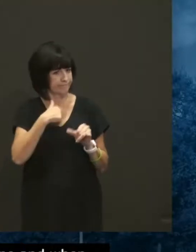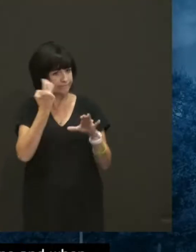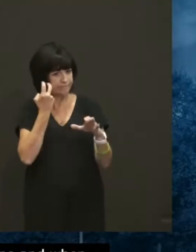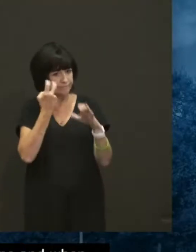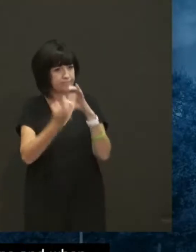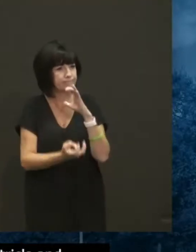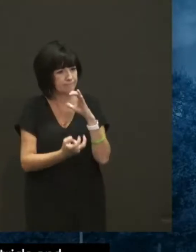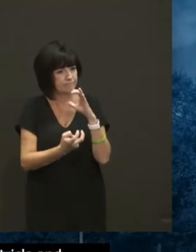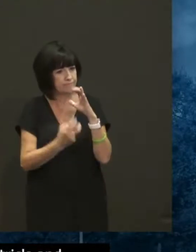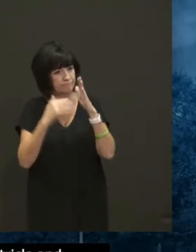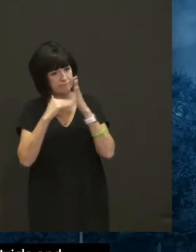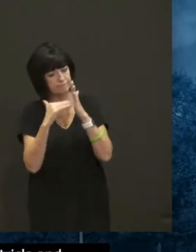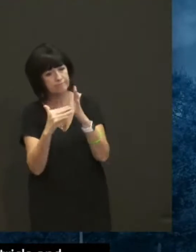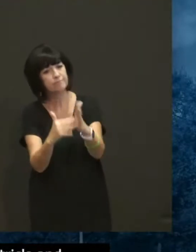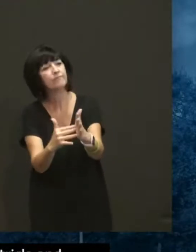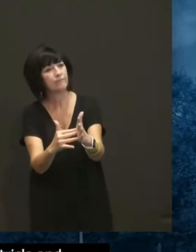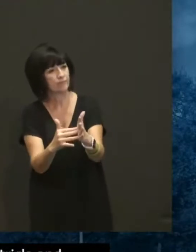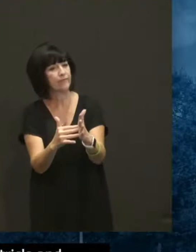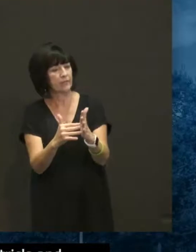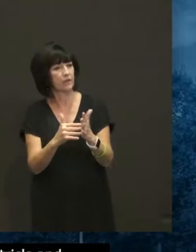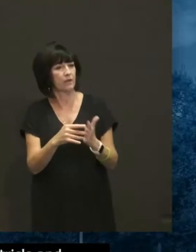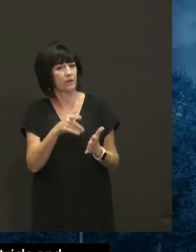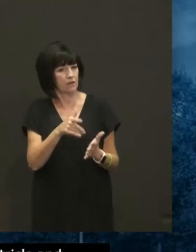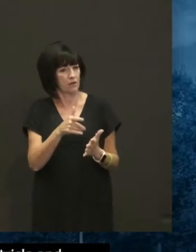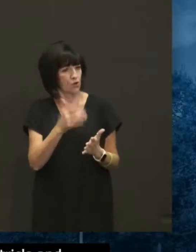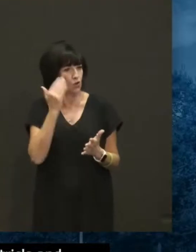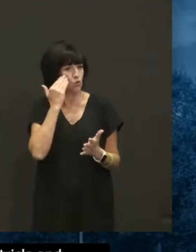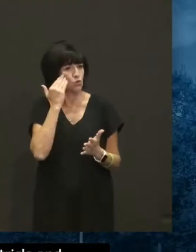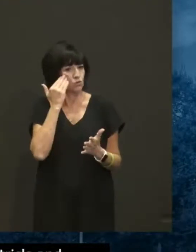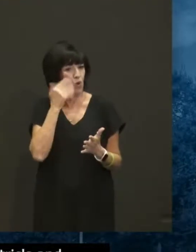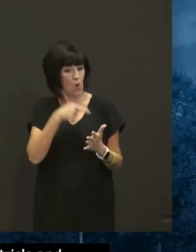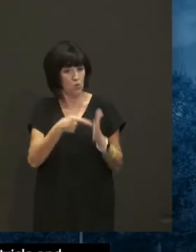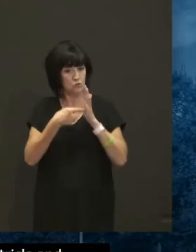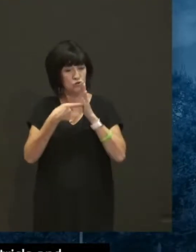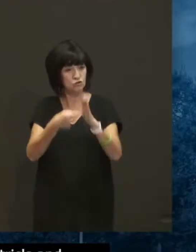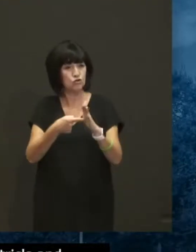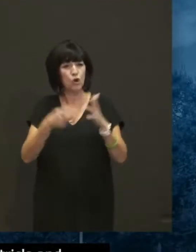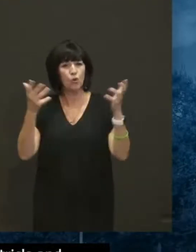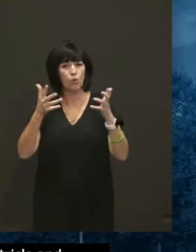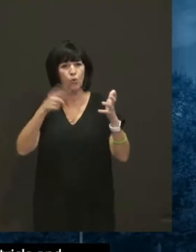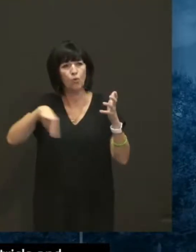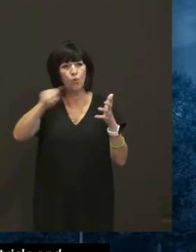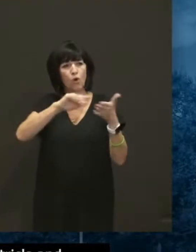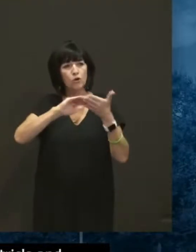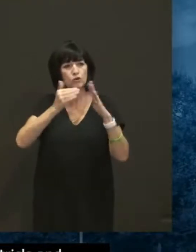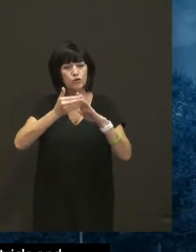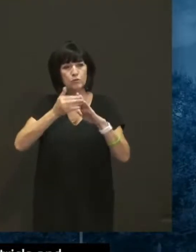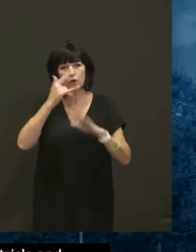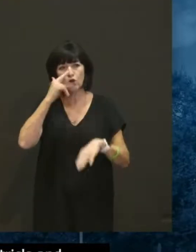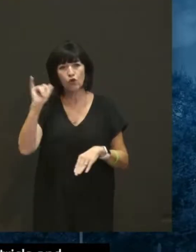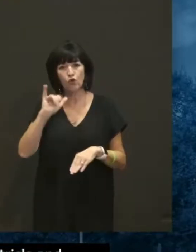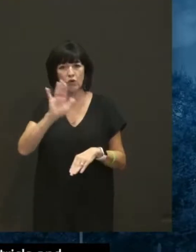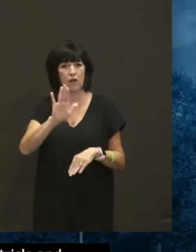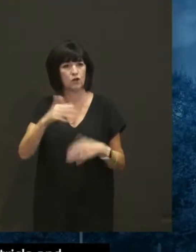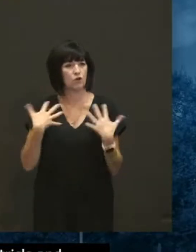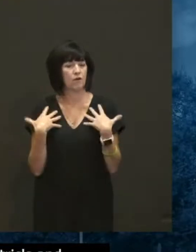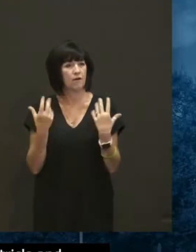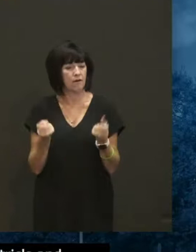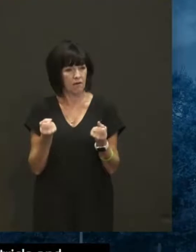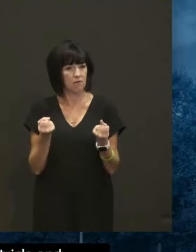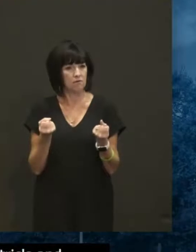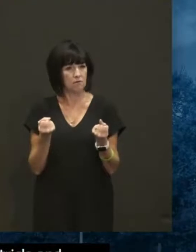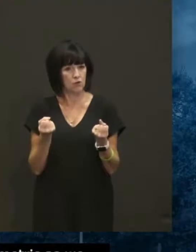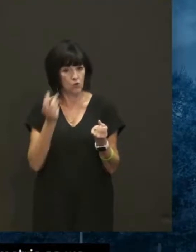reflect community spread and response. This new metric, as we have seen